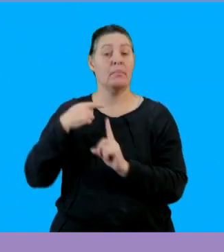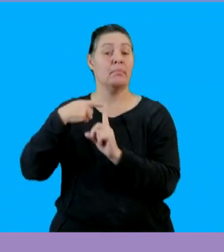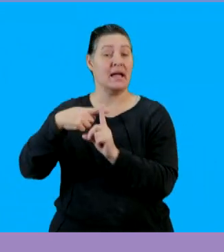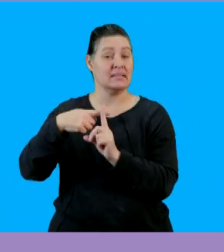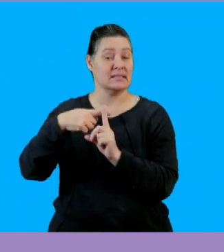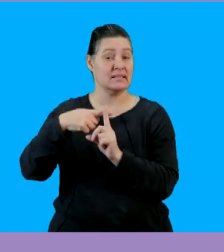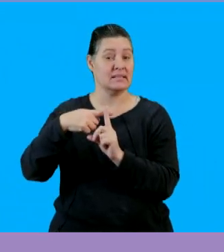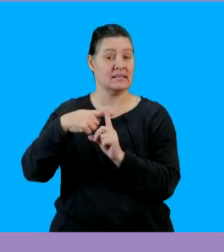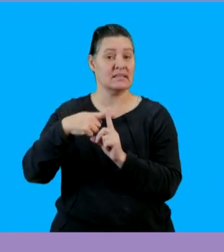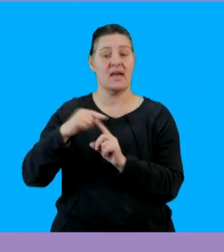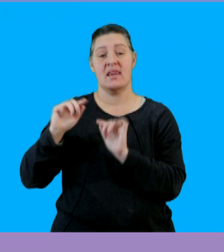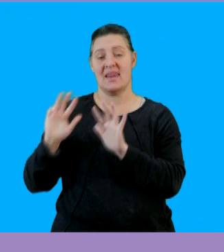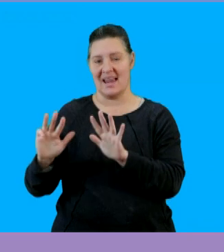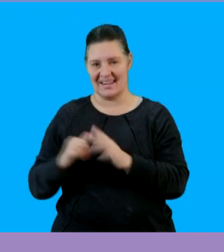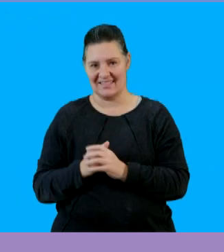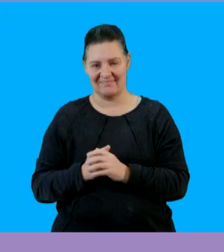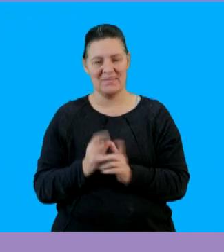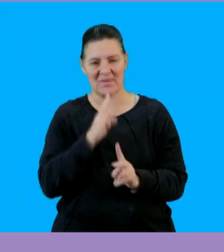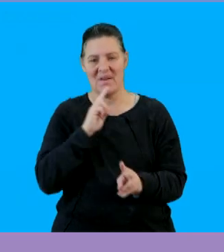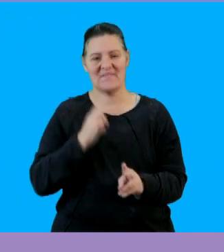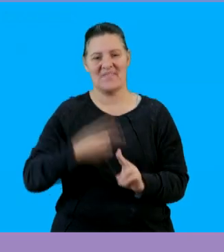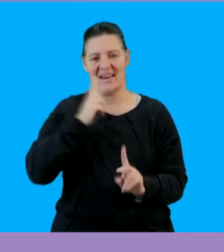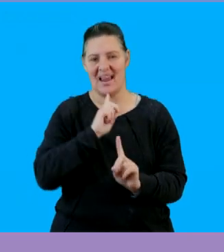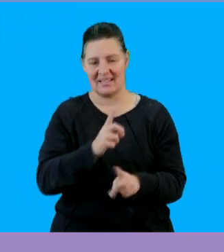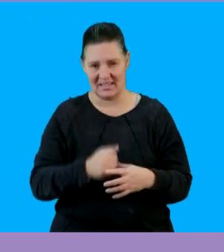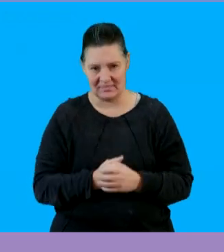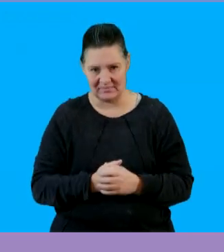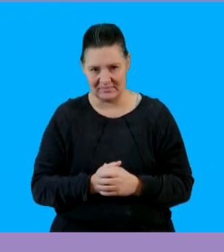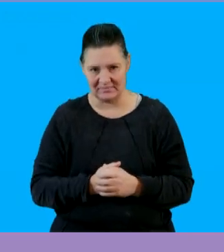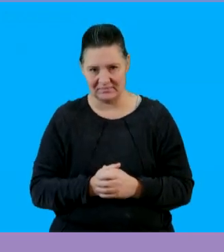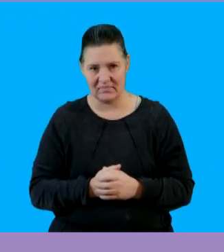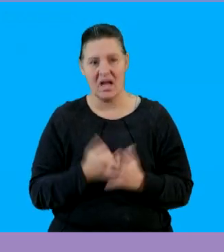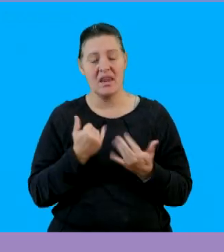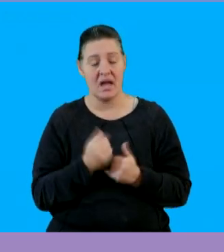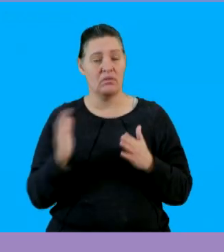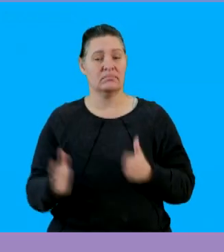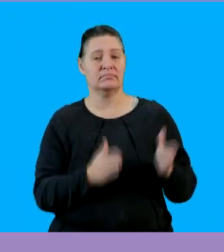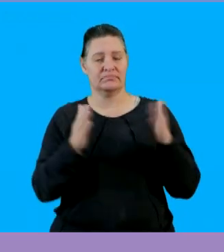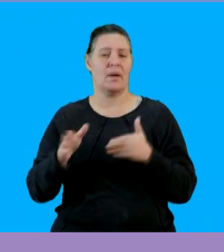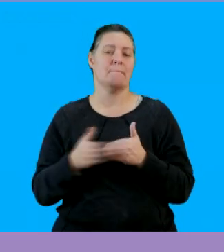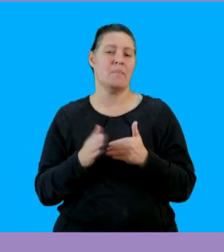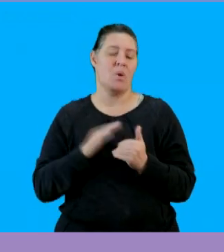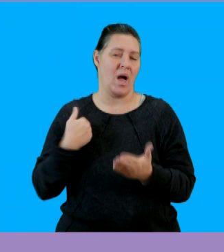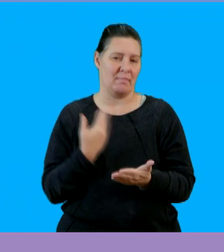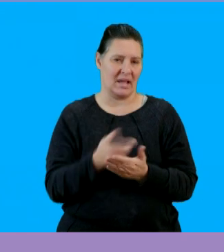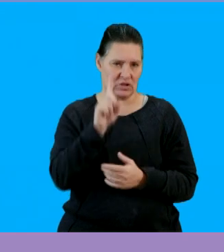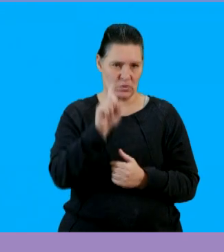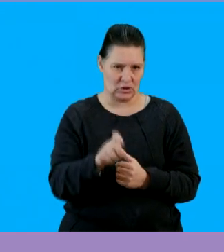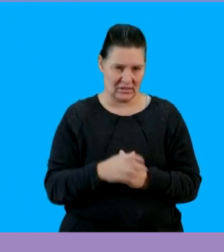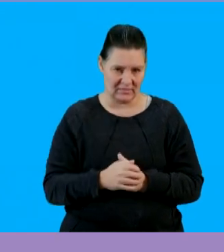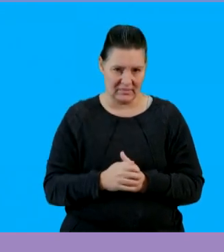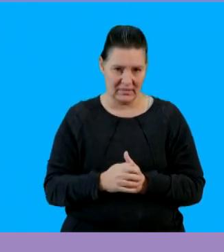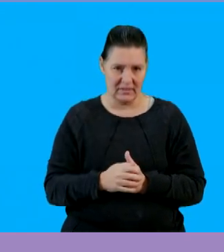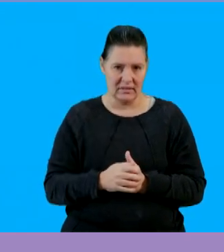6x plus the 9. And that's our final answer for that. Let's go on to more